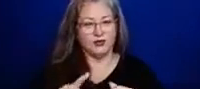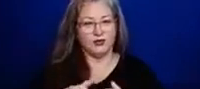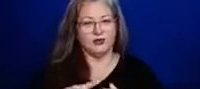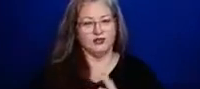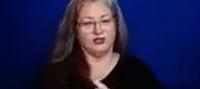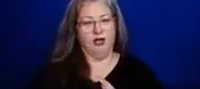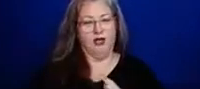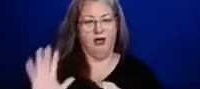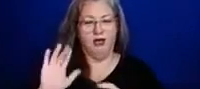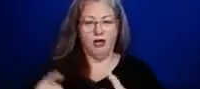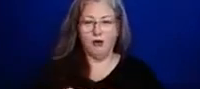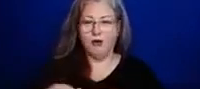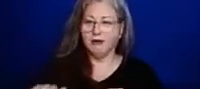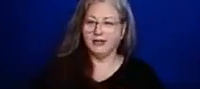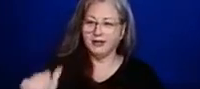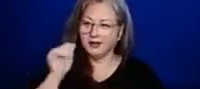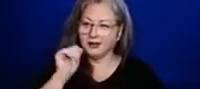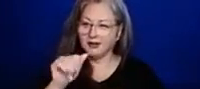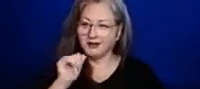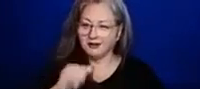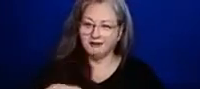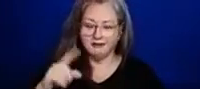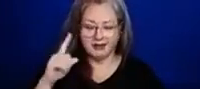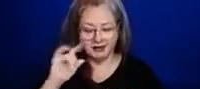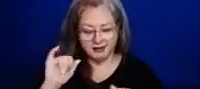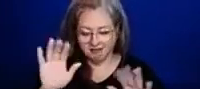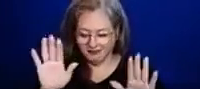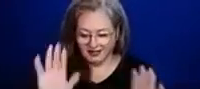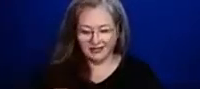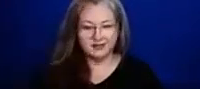as a little girl. I think it's fantastic.